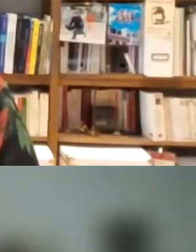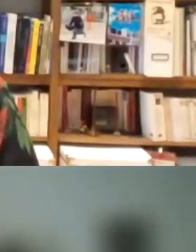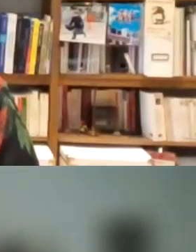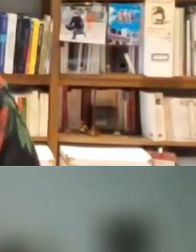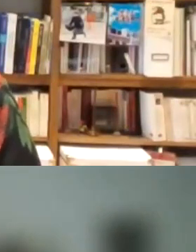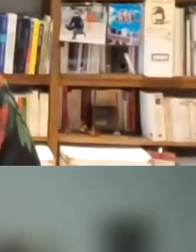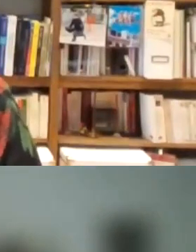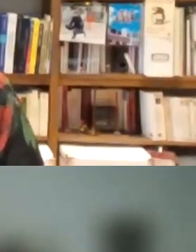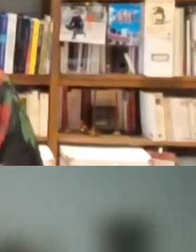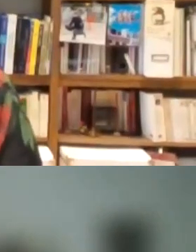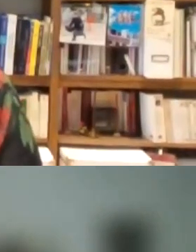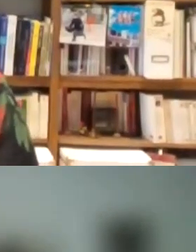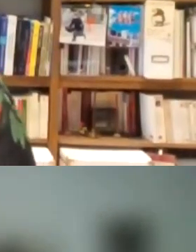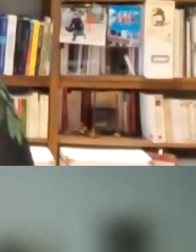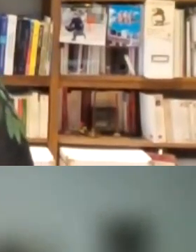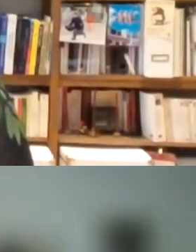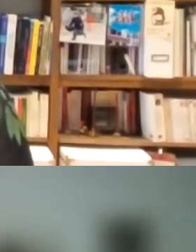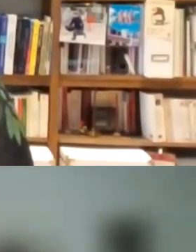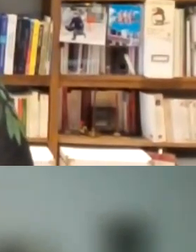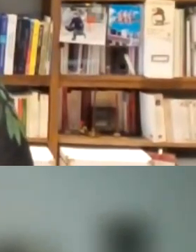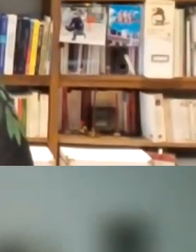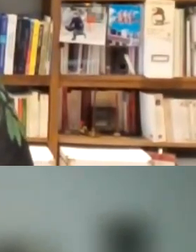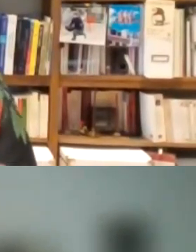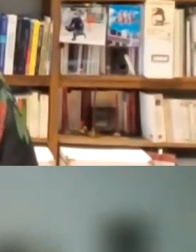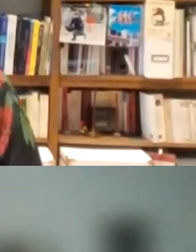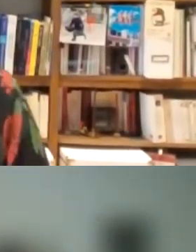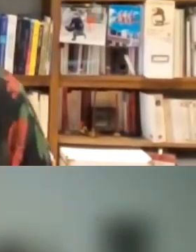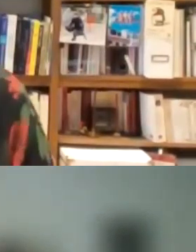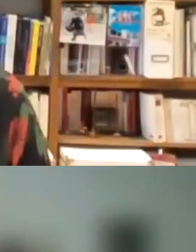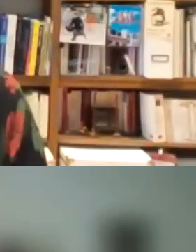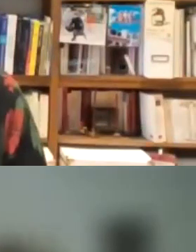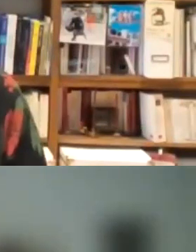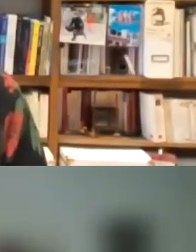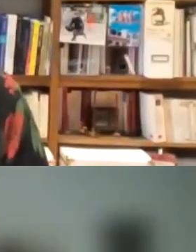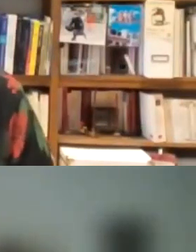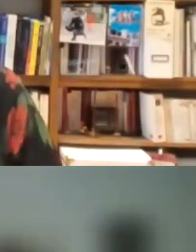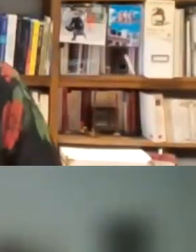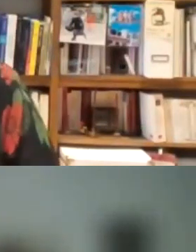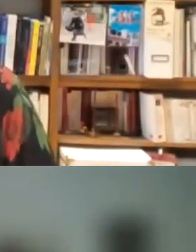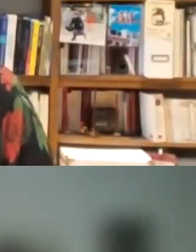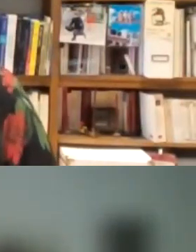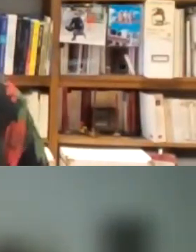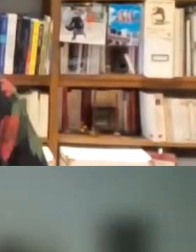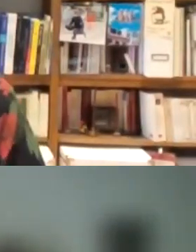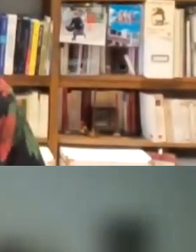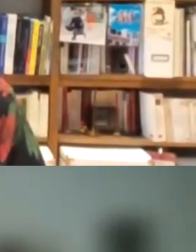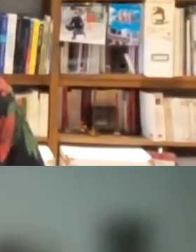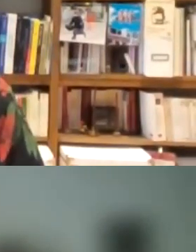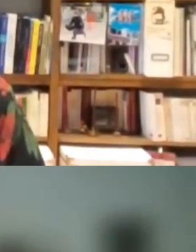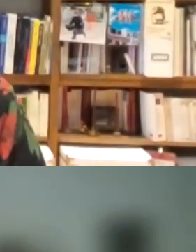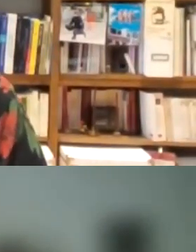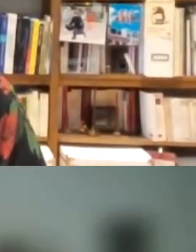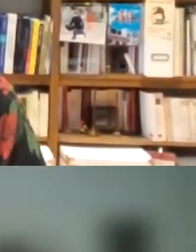trying, because we wanted the program to reflect something that they could talk day to day. So we had a group and we